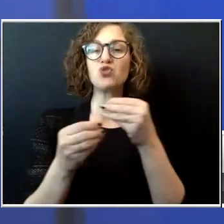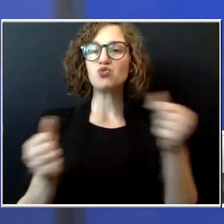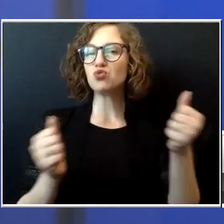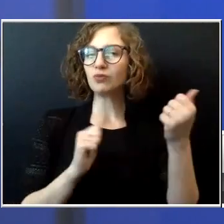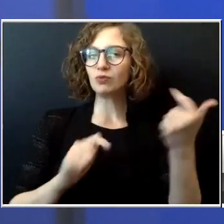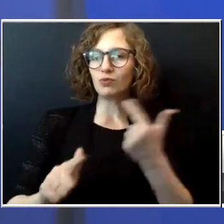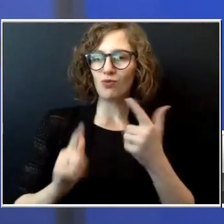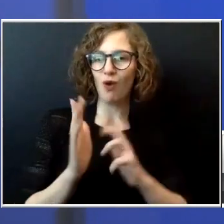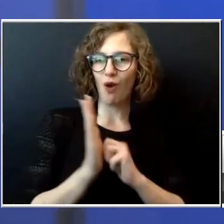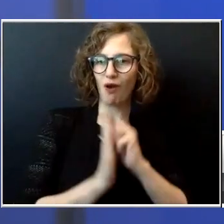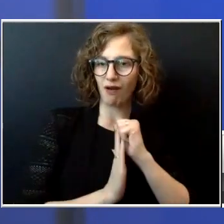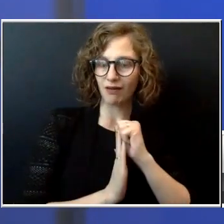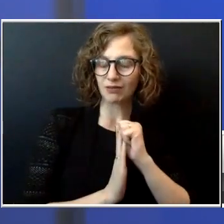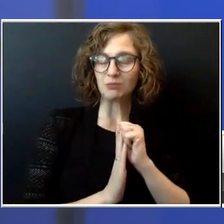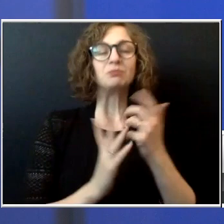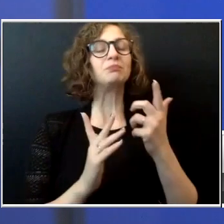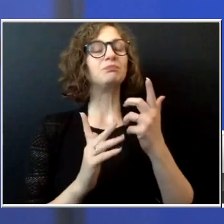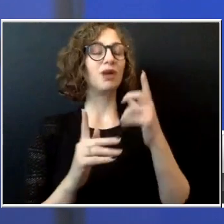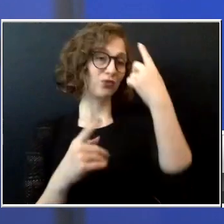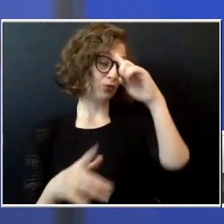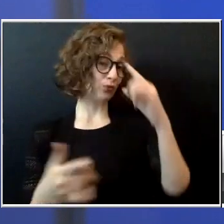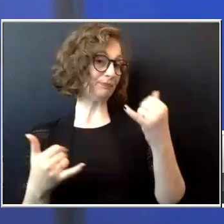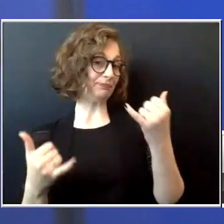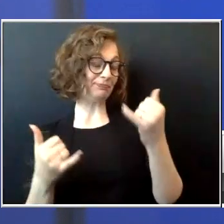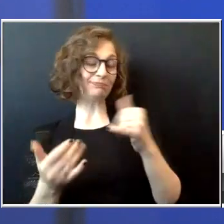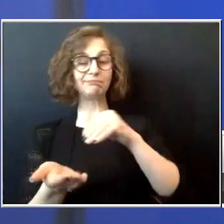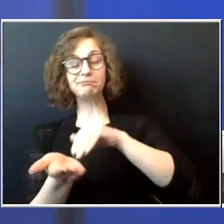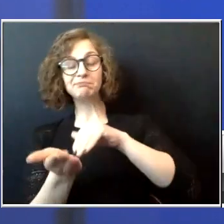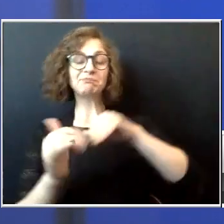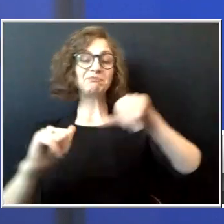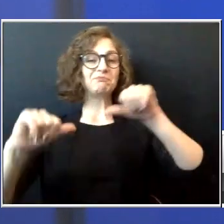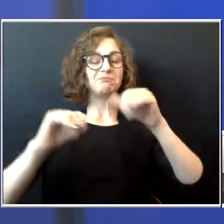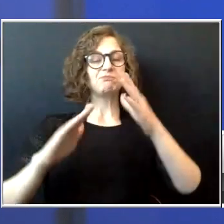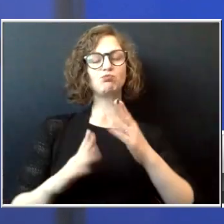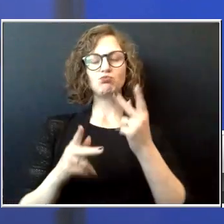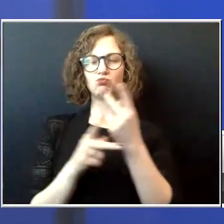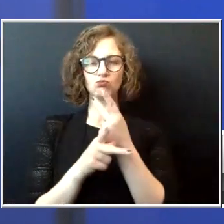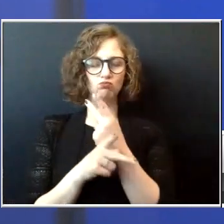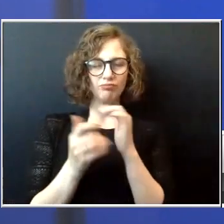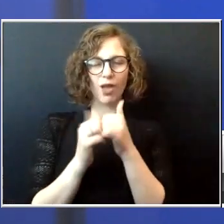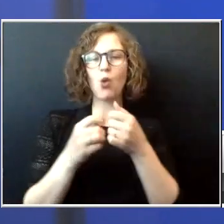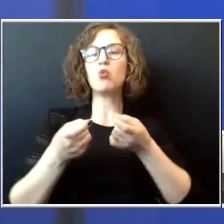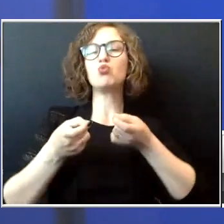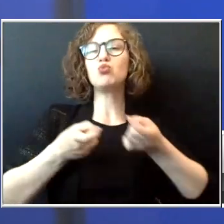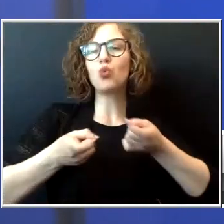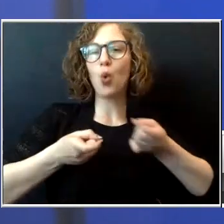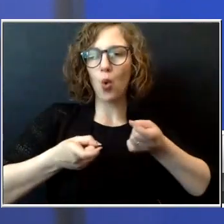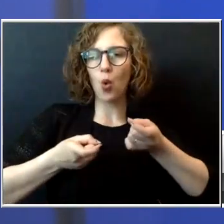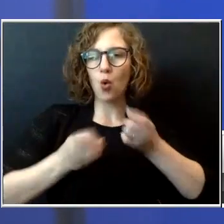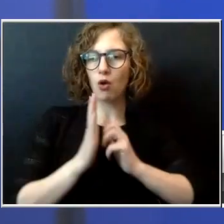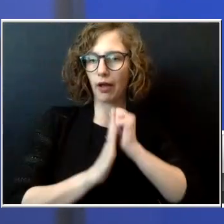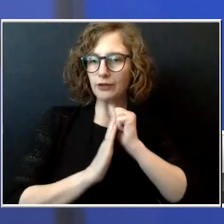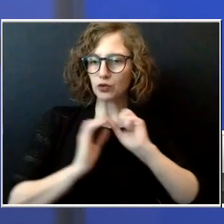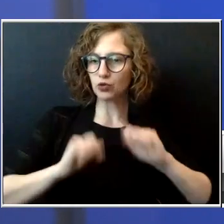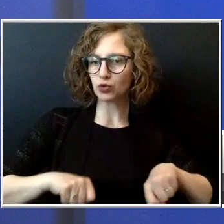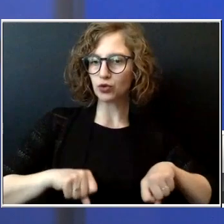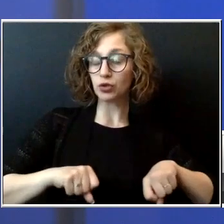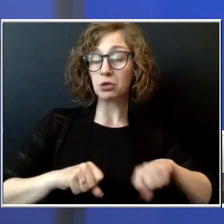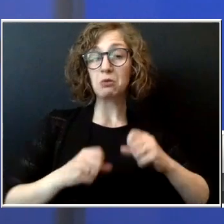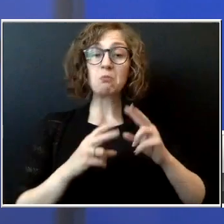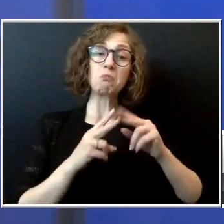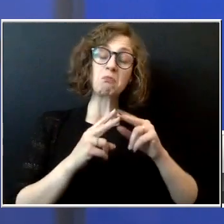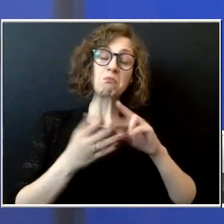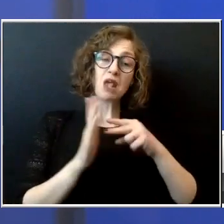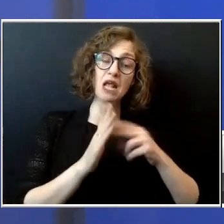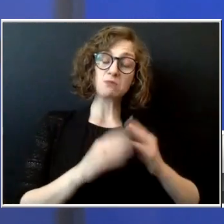until then, doctors and scientists are finding better ways to control cancer, whether that's preventing cancer in the first place or making